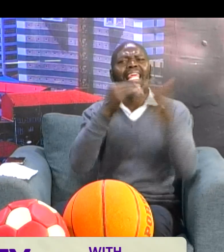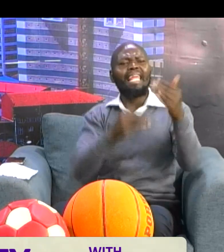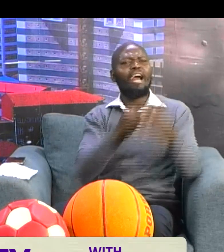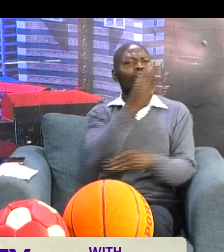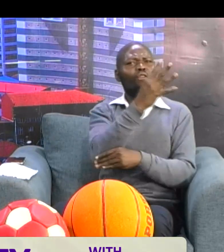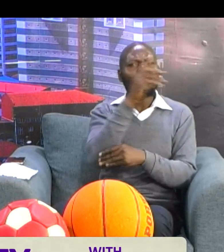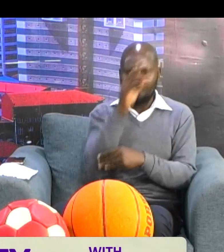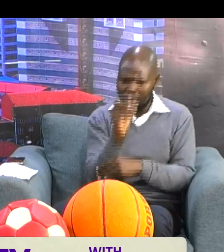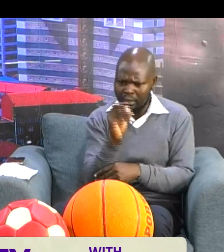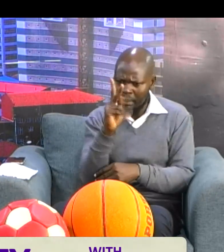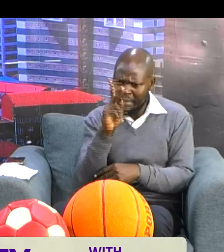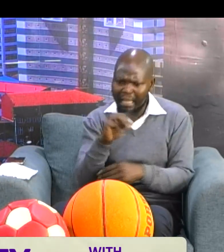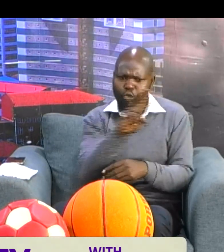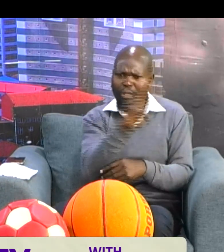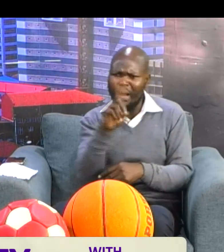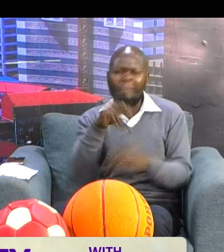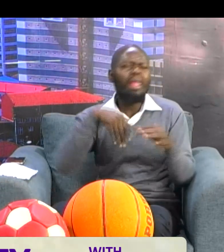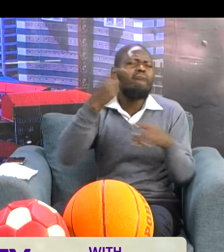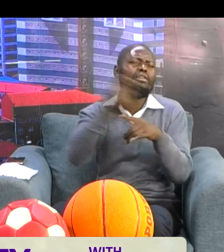right. 42 kilometers,